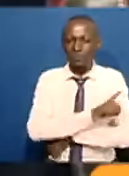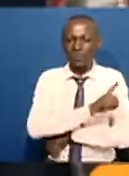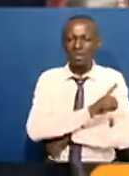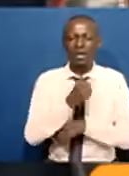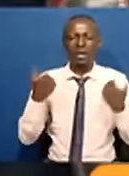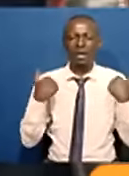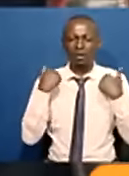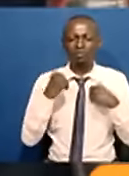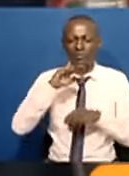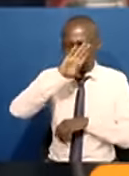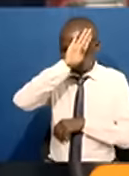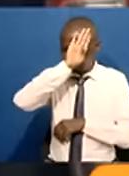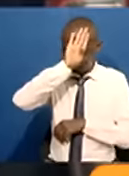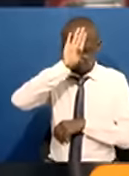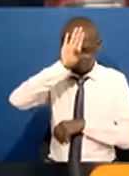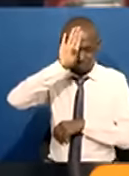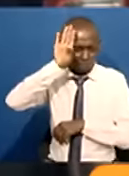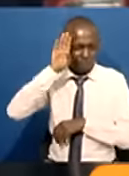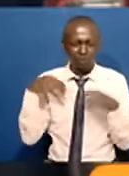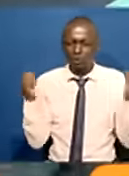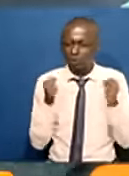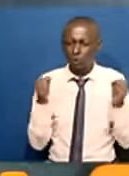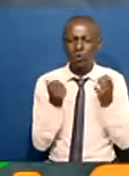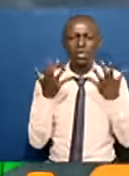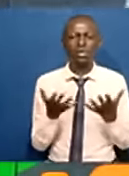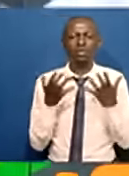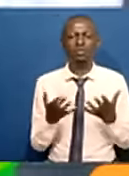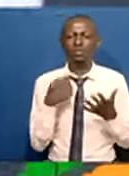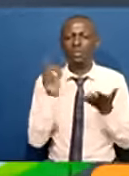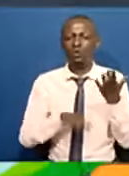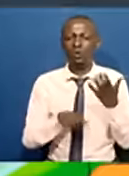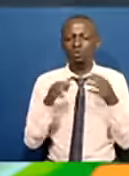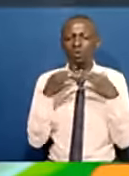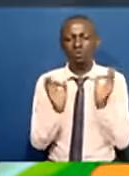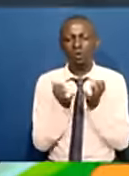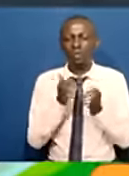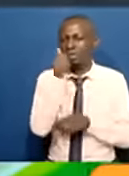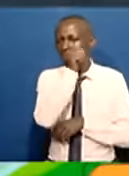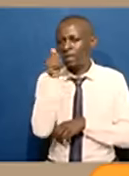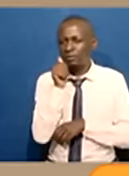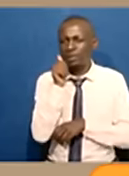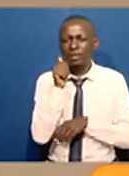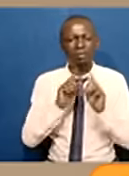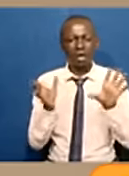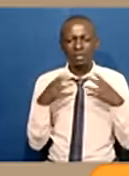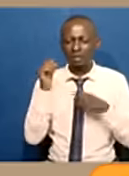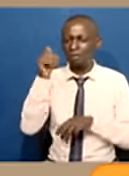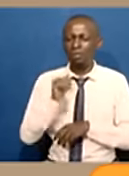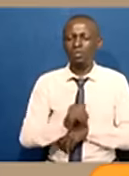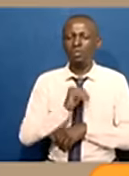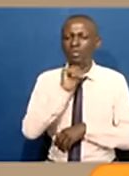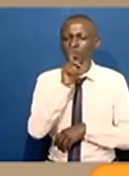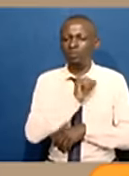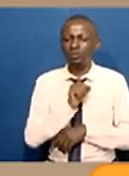fever. The family has, however, asked for privacy as they are yet to come to terms with the untimely death of the 46-year-old veteran